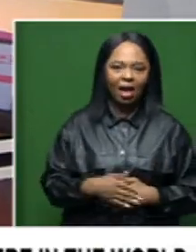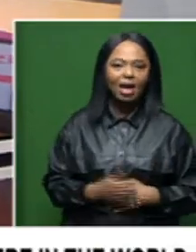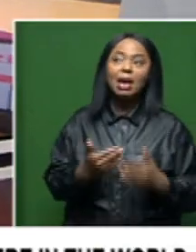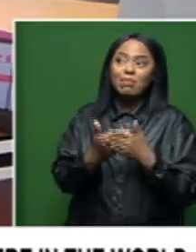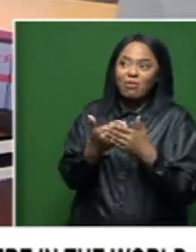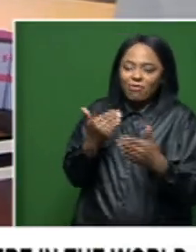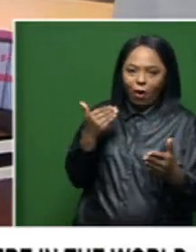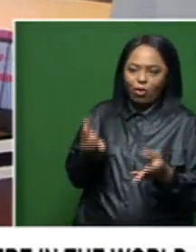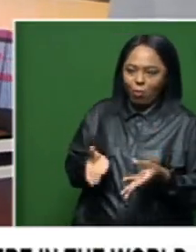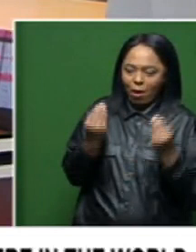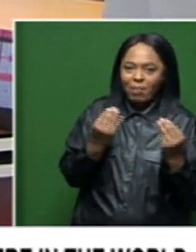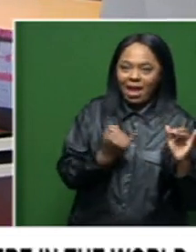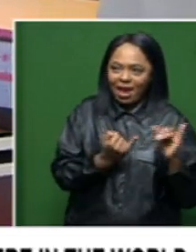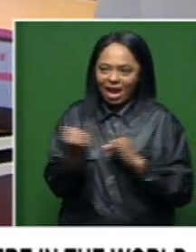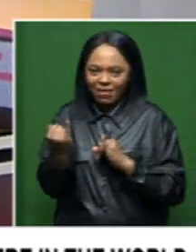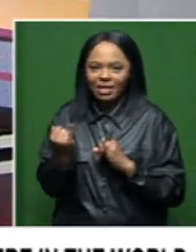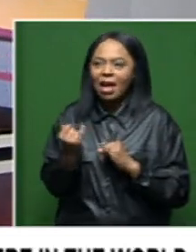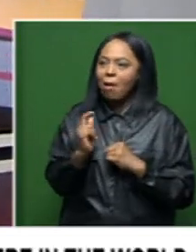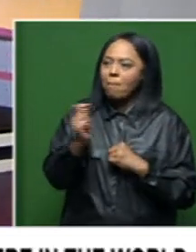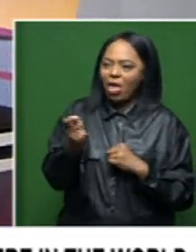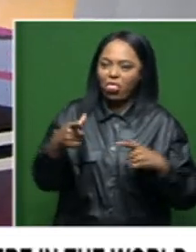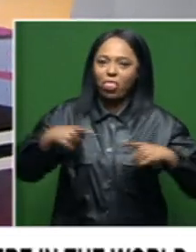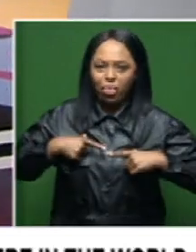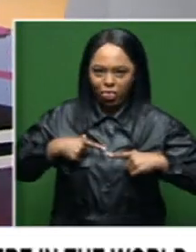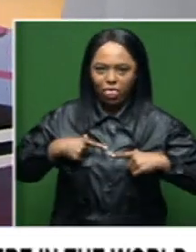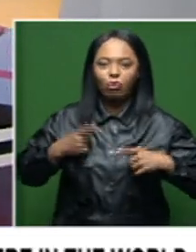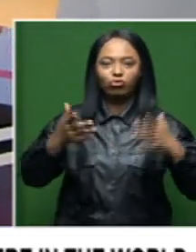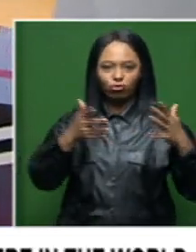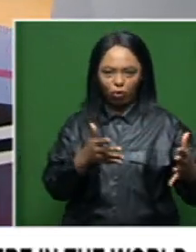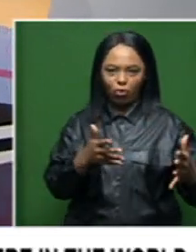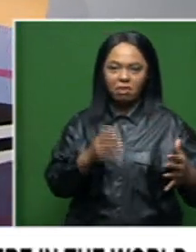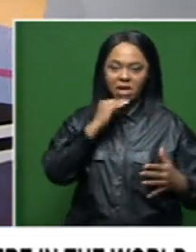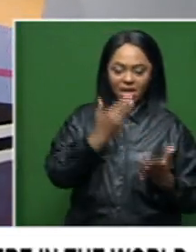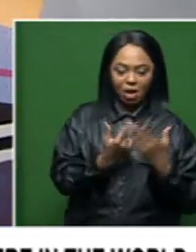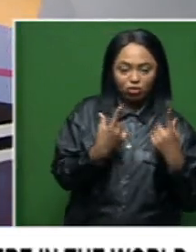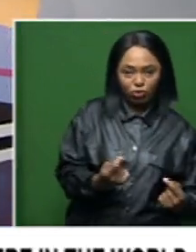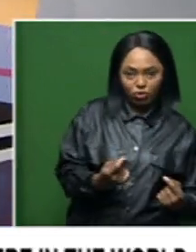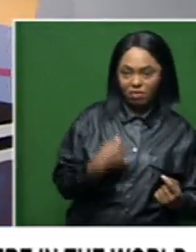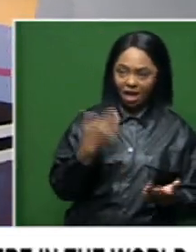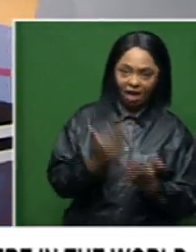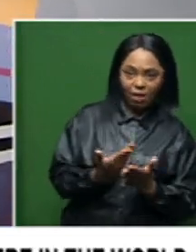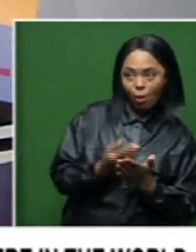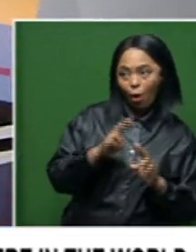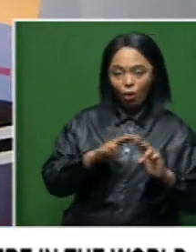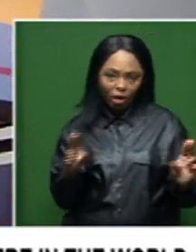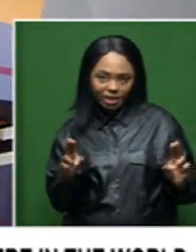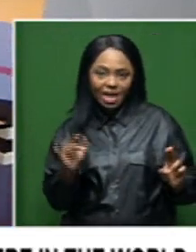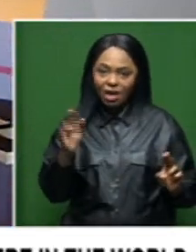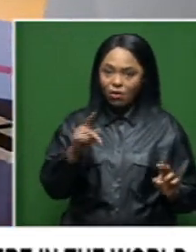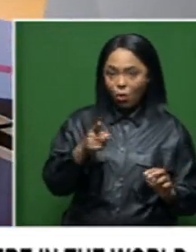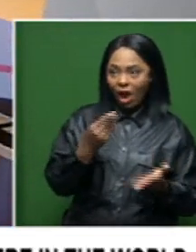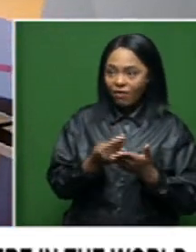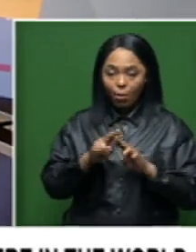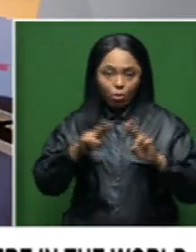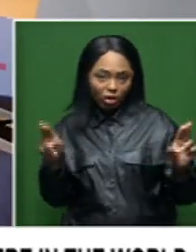you even receive the invite, it is already paid for. Yes. So it's a matter of, can I do this? Am I available or not? Yeah. Right. And if you're not available,